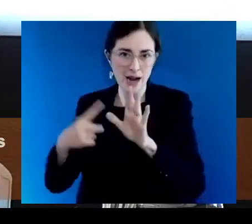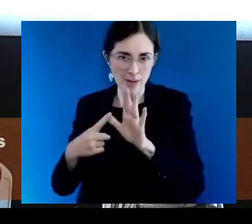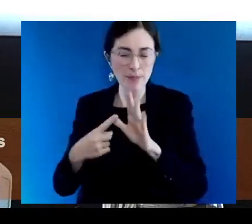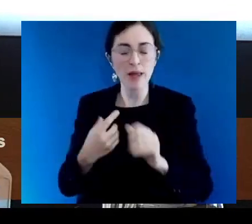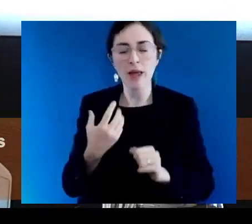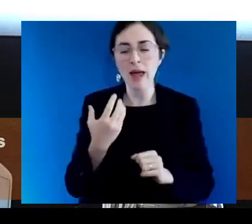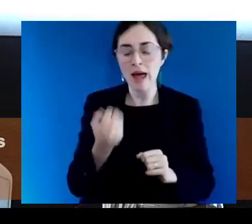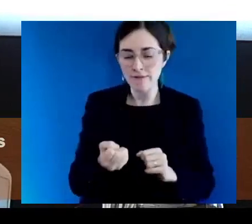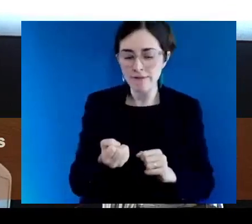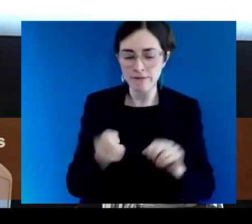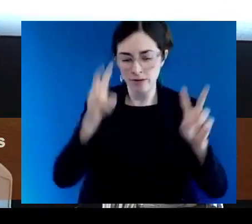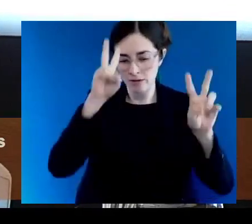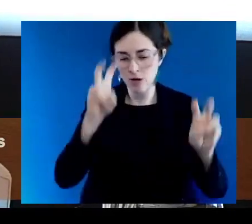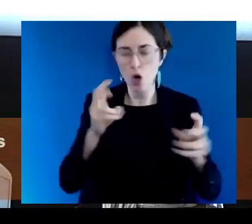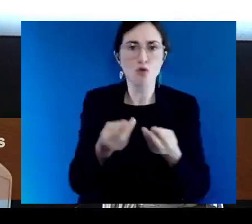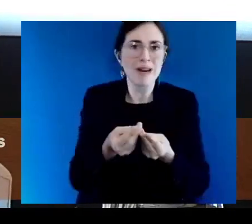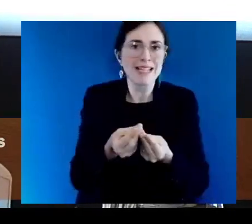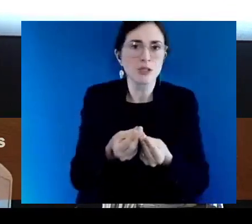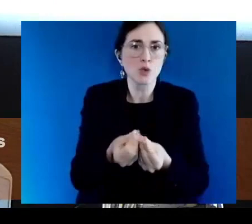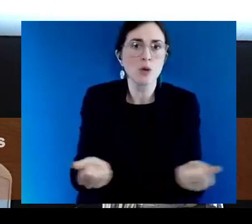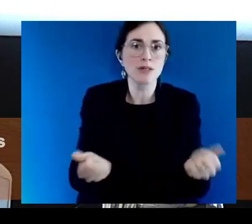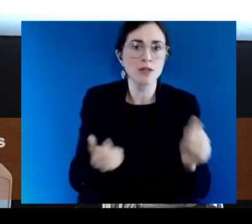the Resources Regulator.